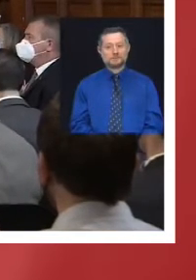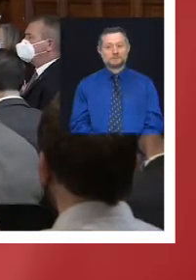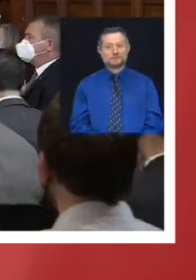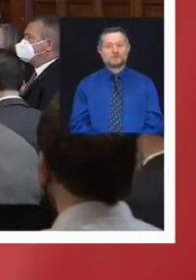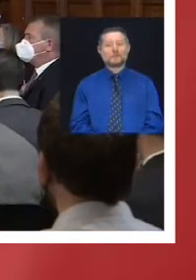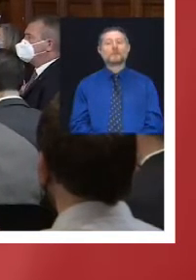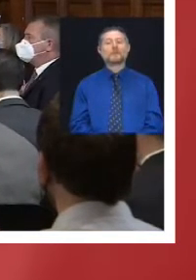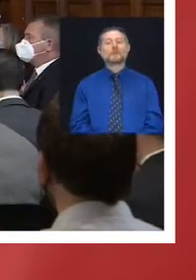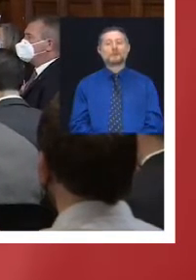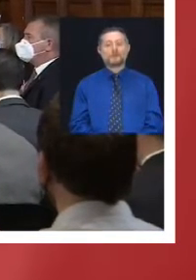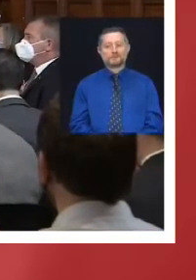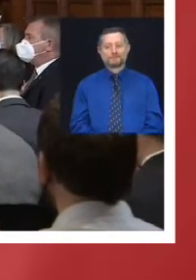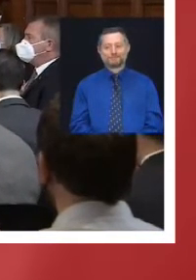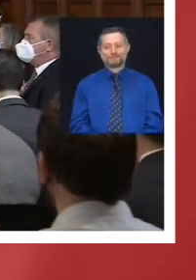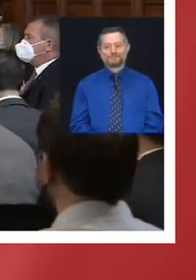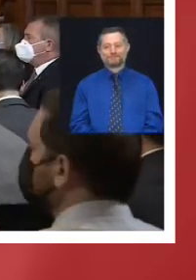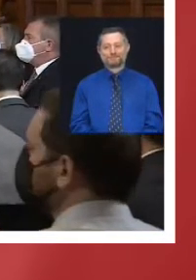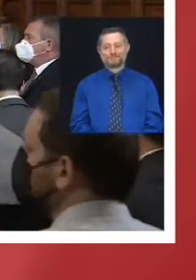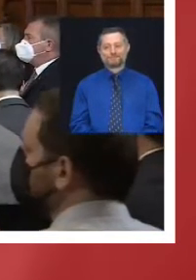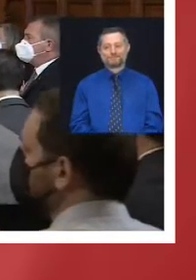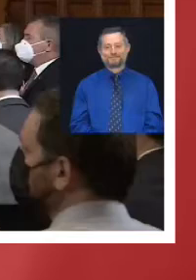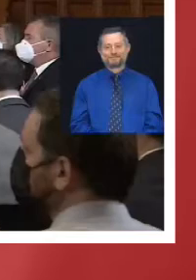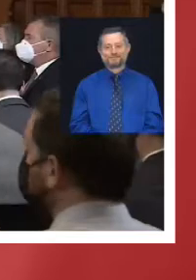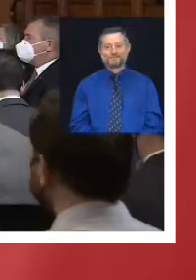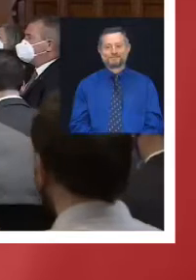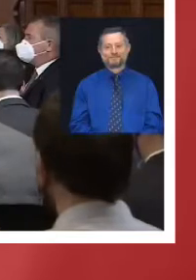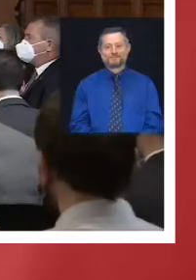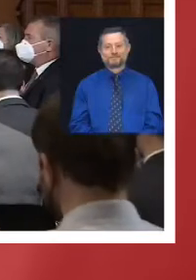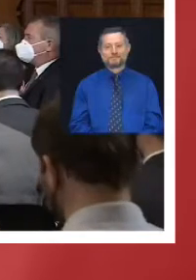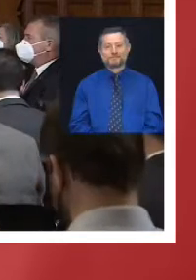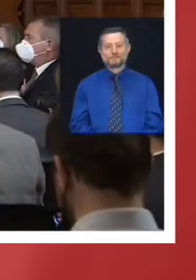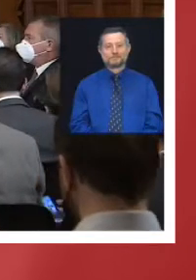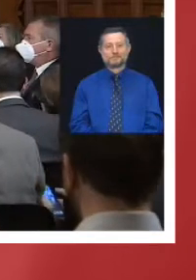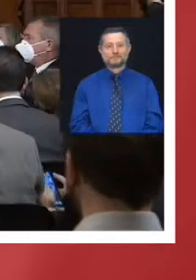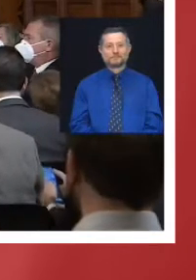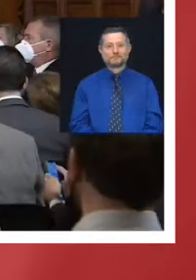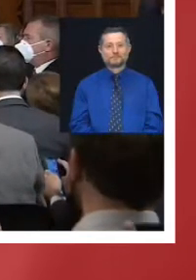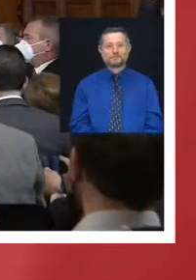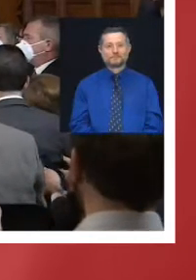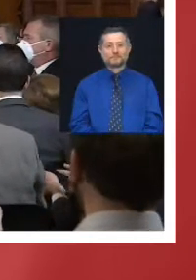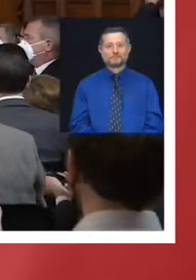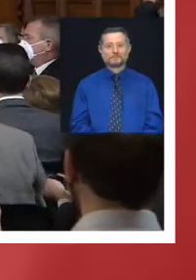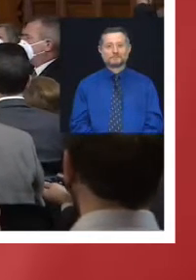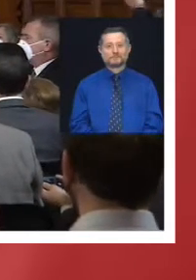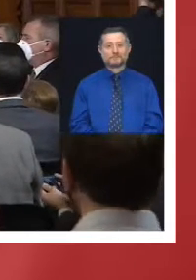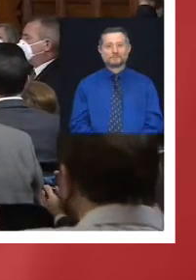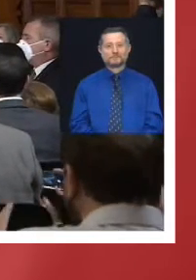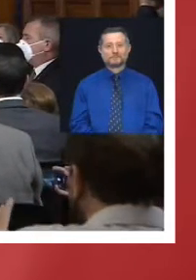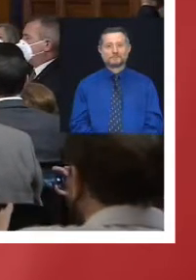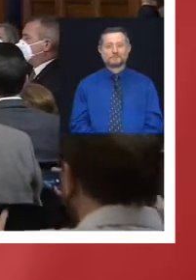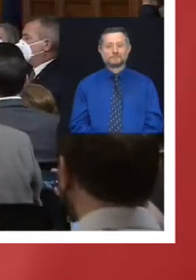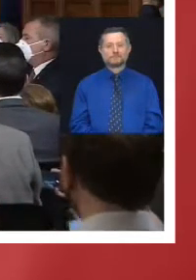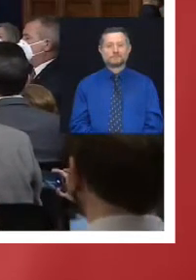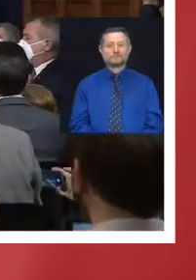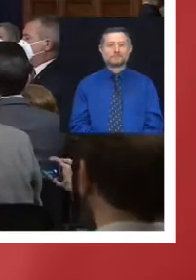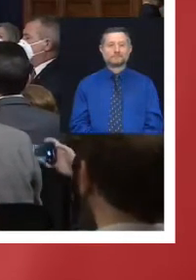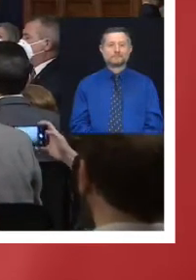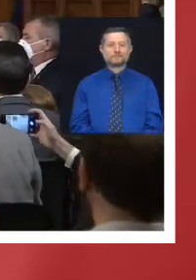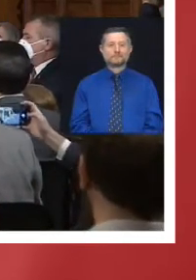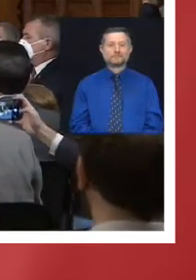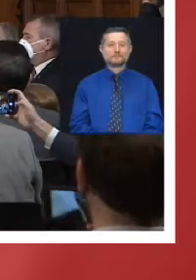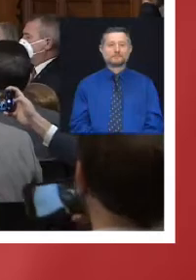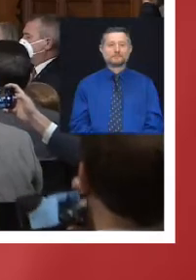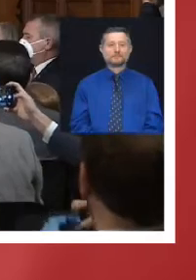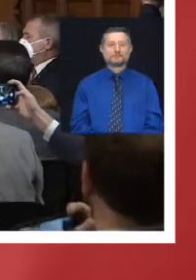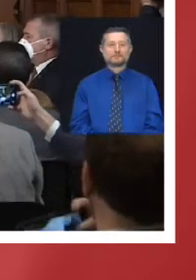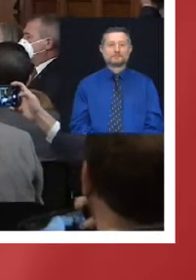Hochul, and about what that could mean for those here in Jamestown. And one of the big things that she will need to be